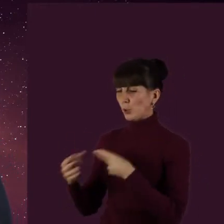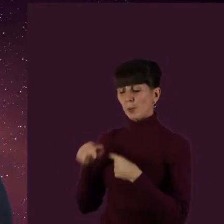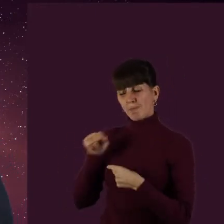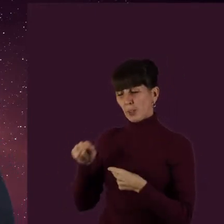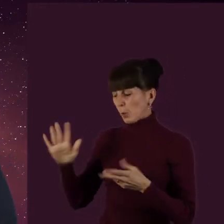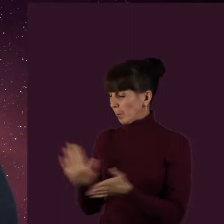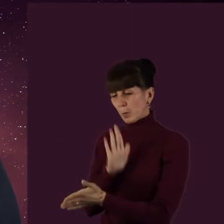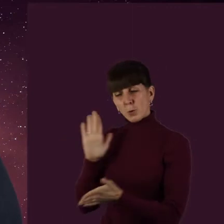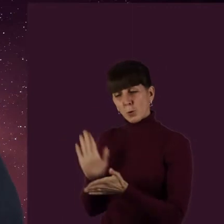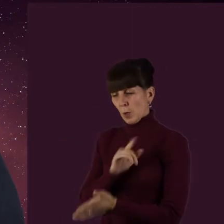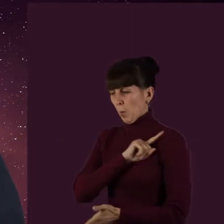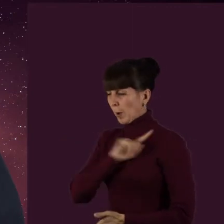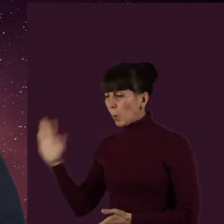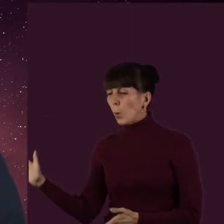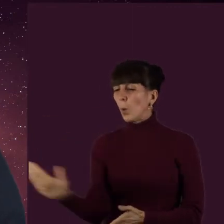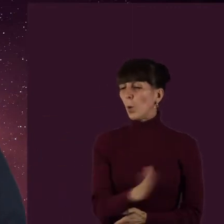great joy for all the people.